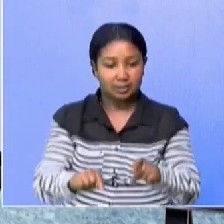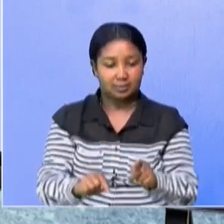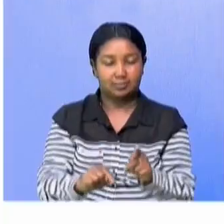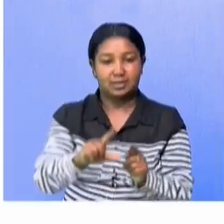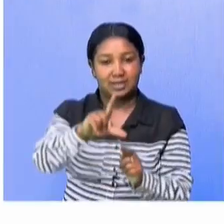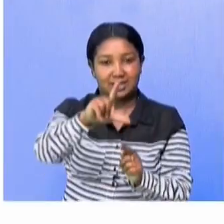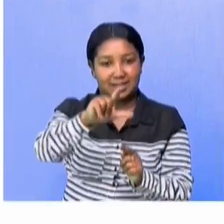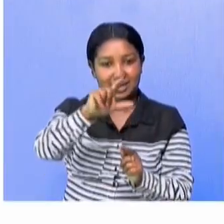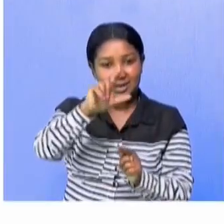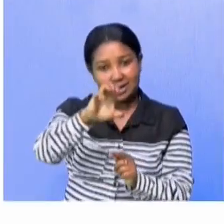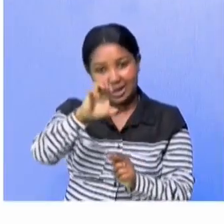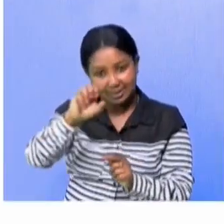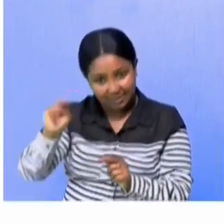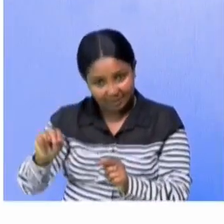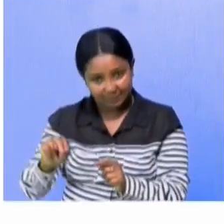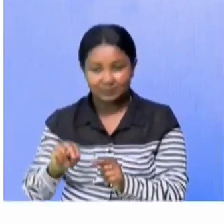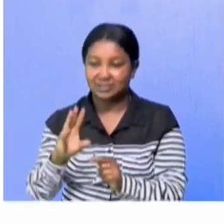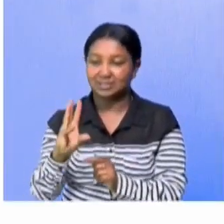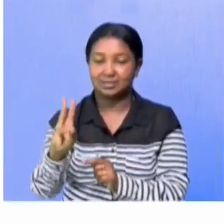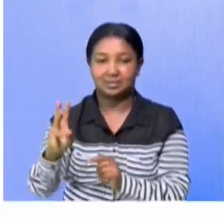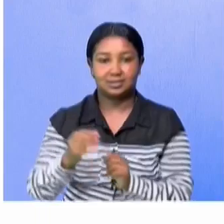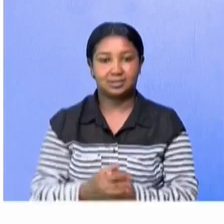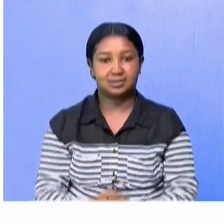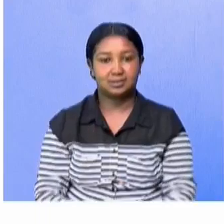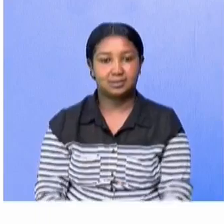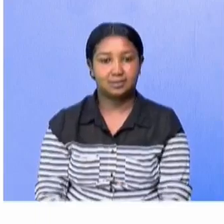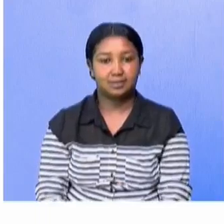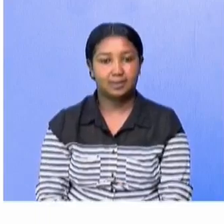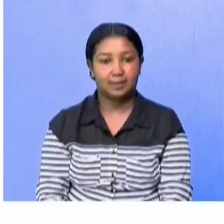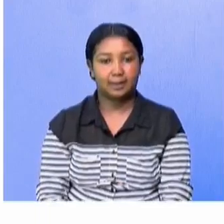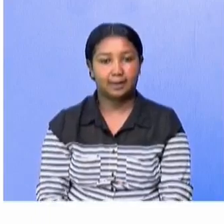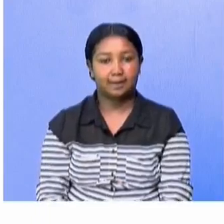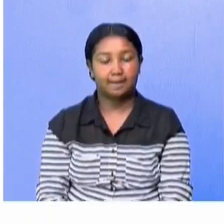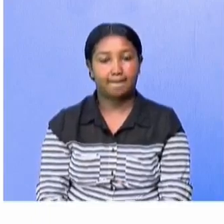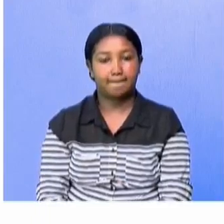6. This is lesson 6.